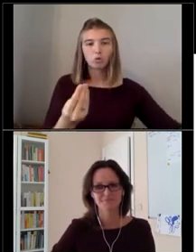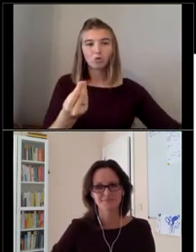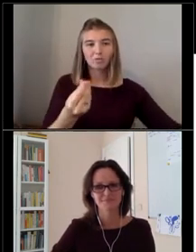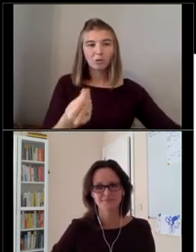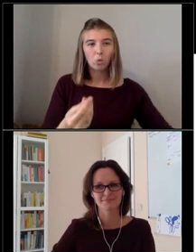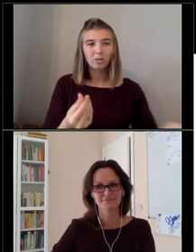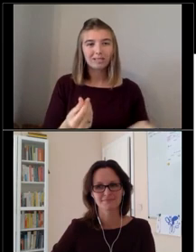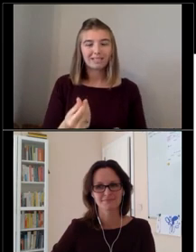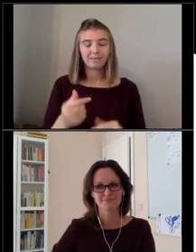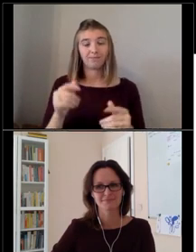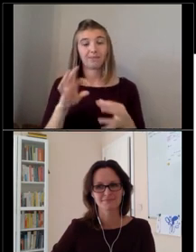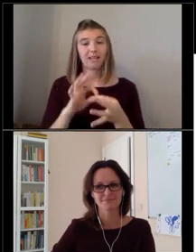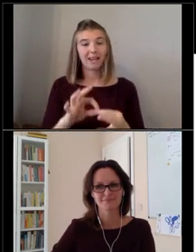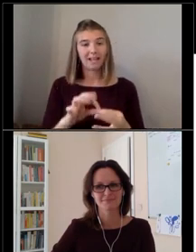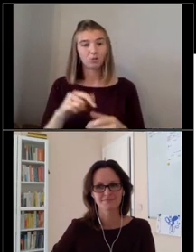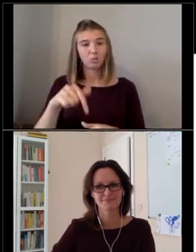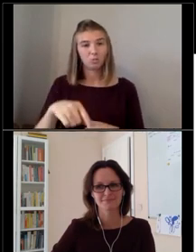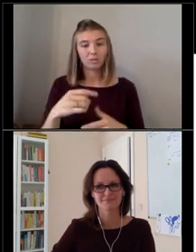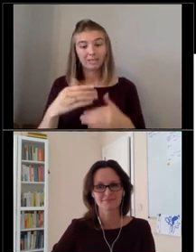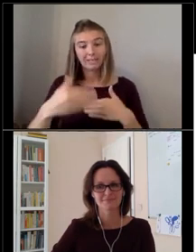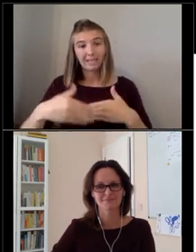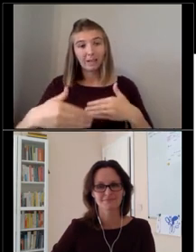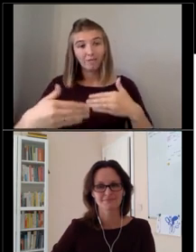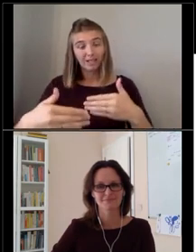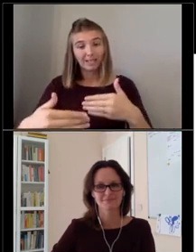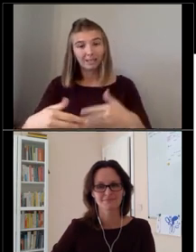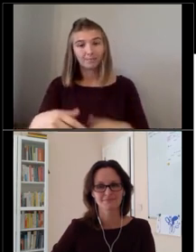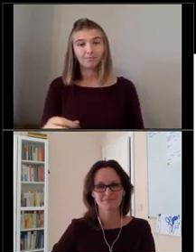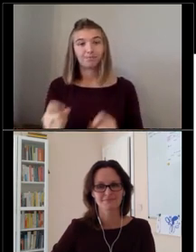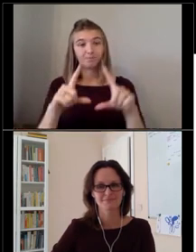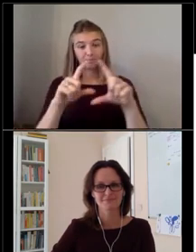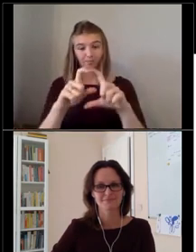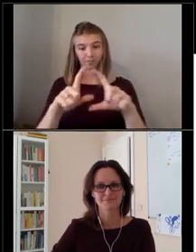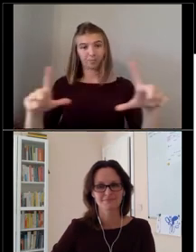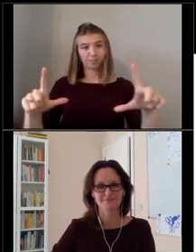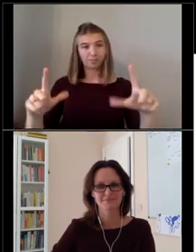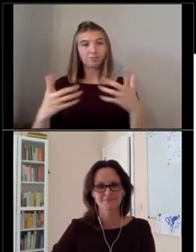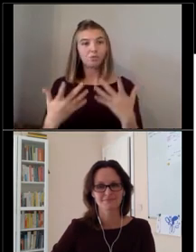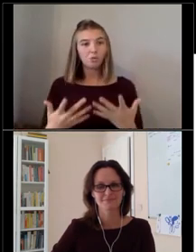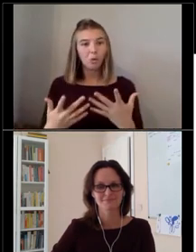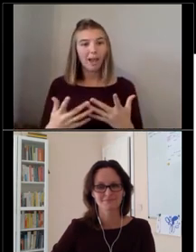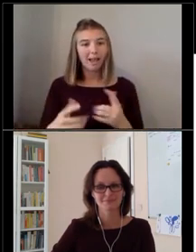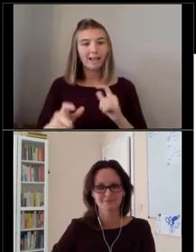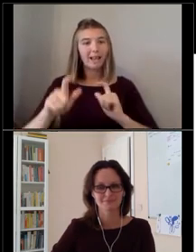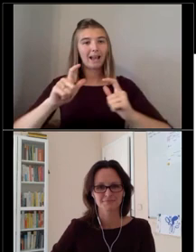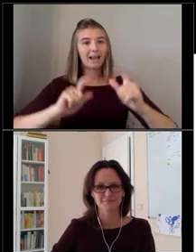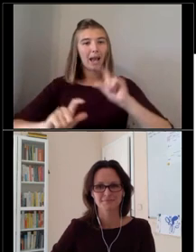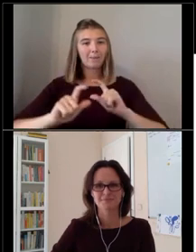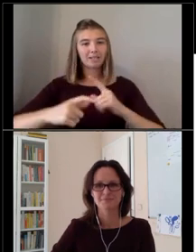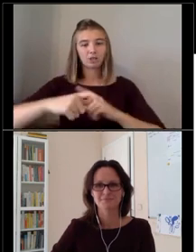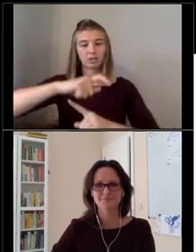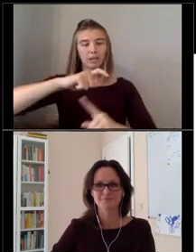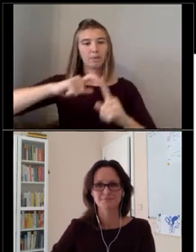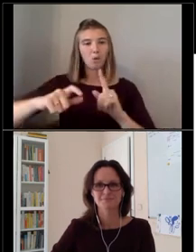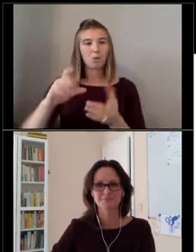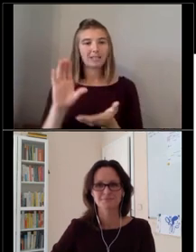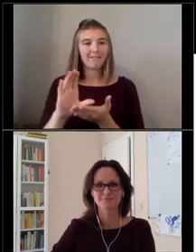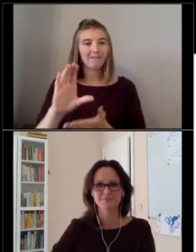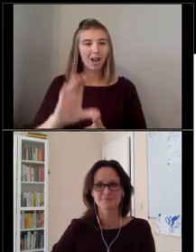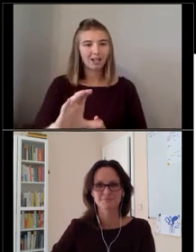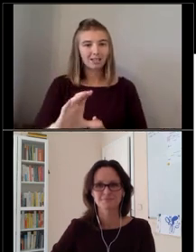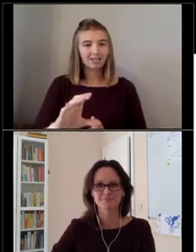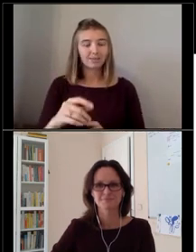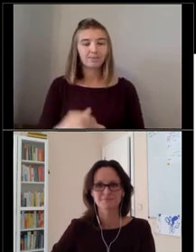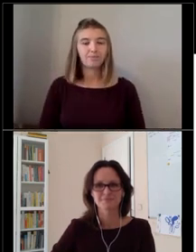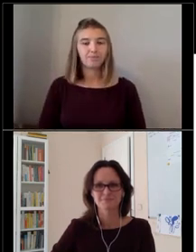Culture series. On screen at the moment, we have the Chemists Community Fund. There's a couple of different links there. If you are a member of the